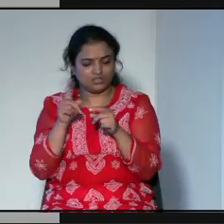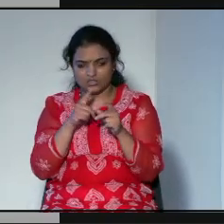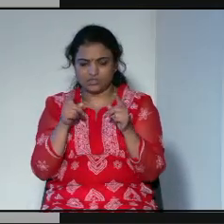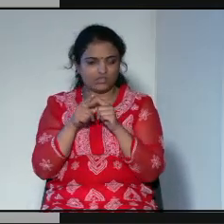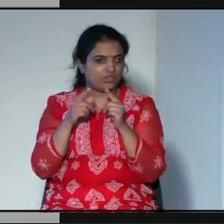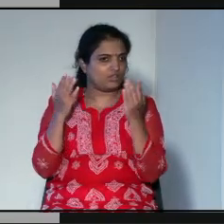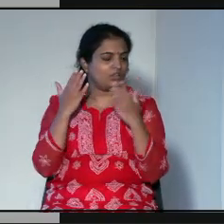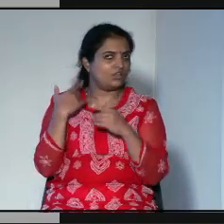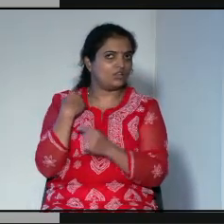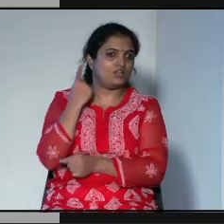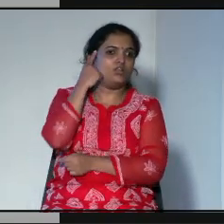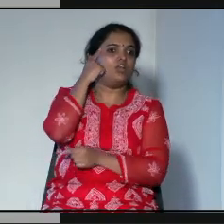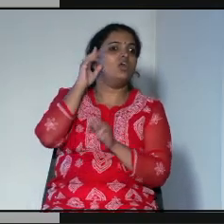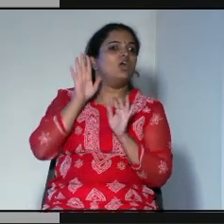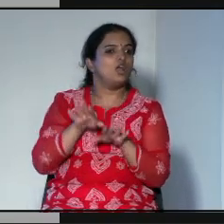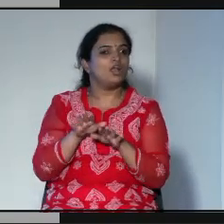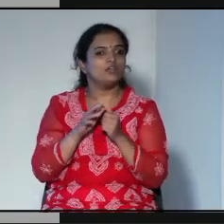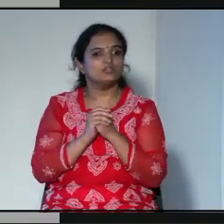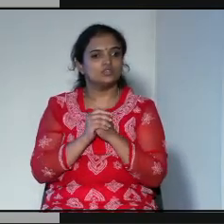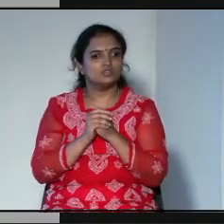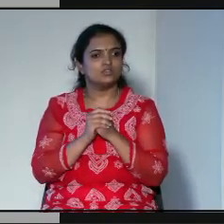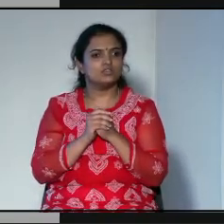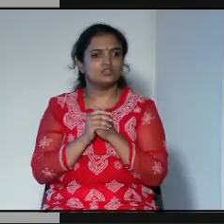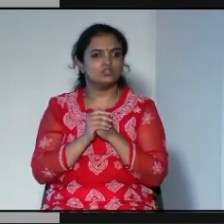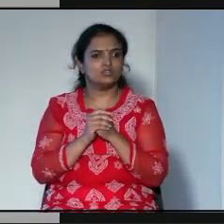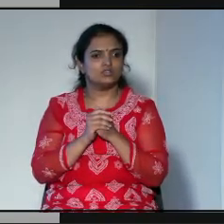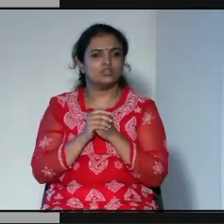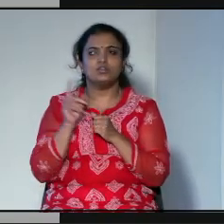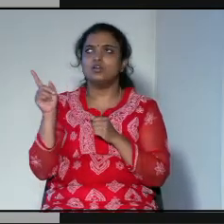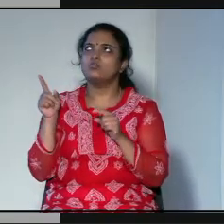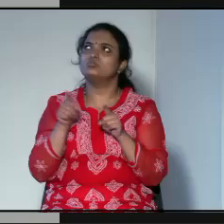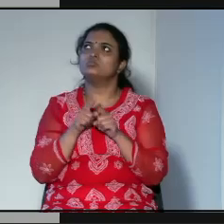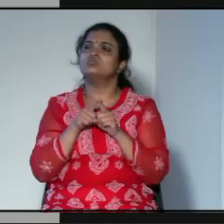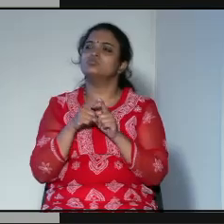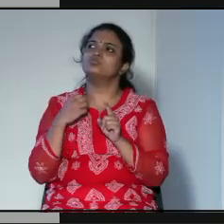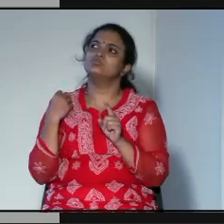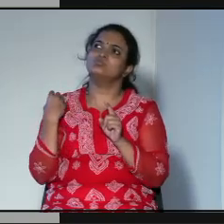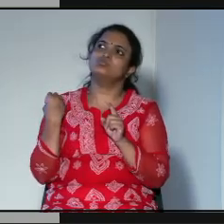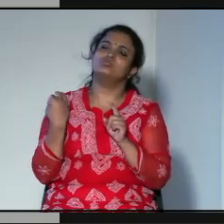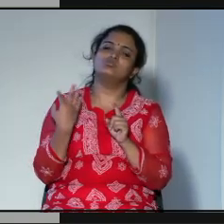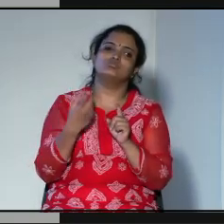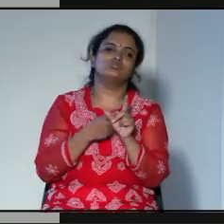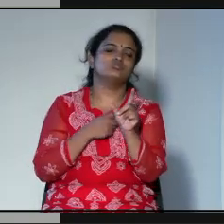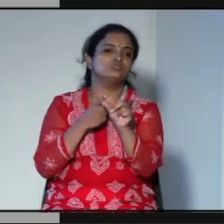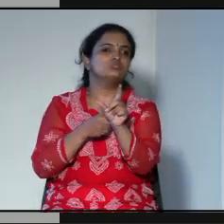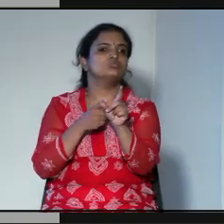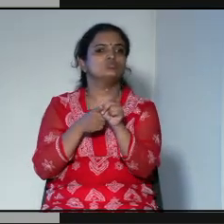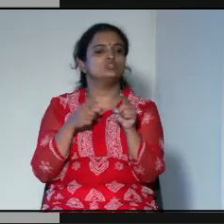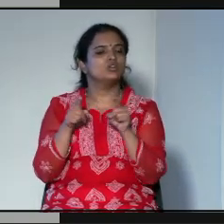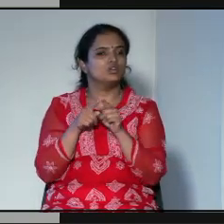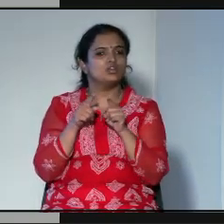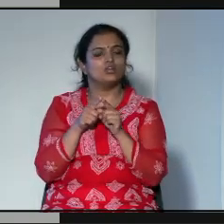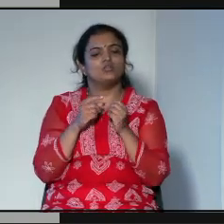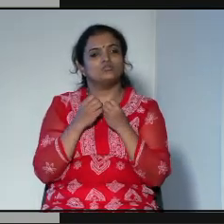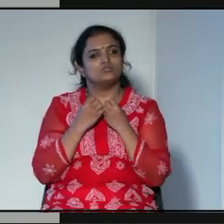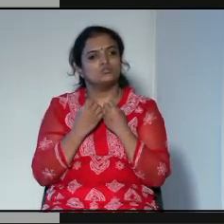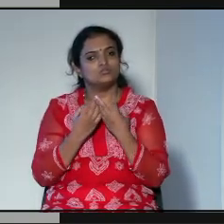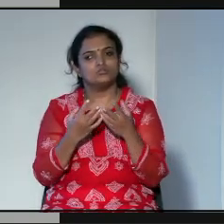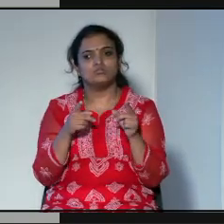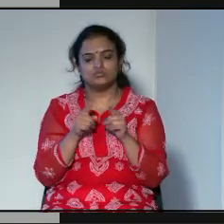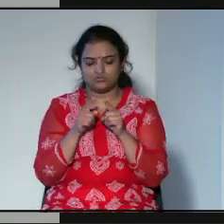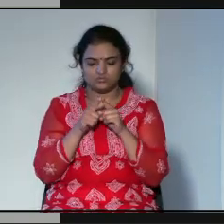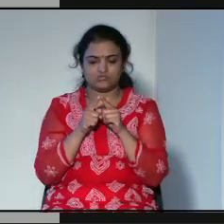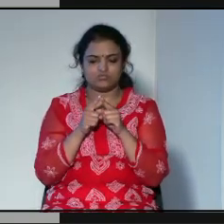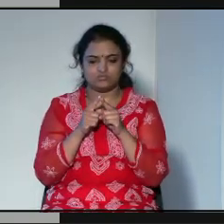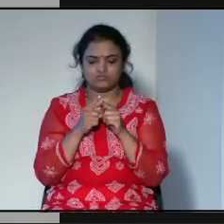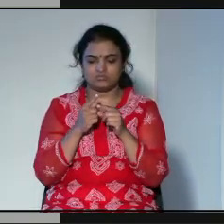recall. Her Ashoka took several years to be completed and faced many more years of